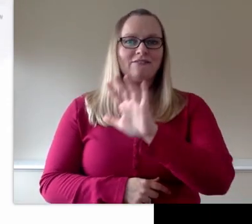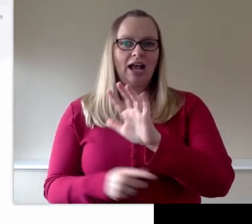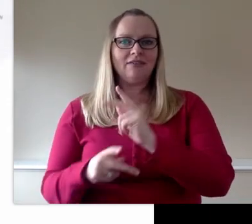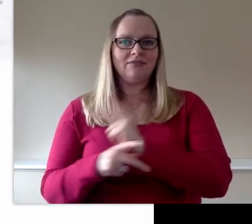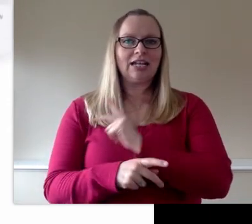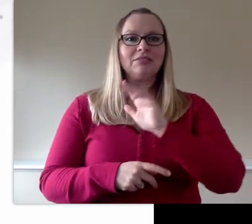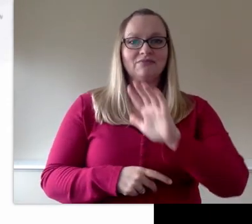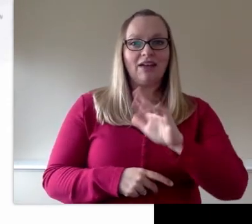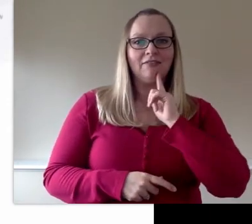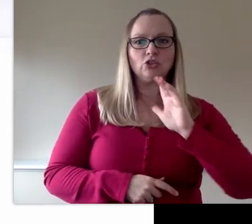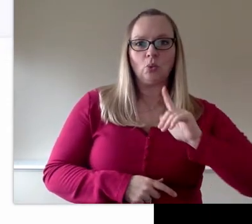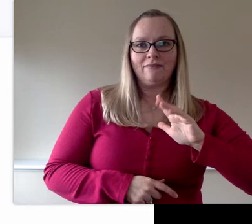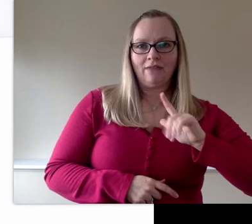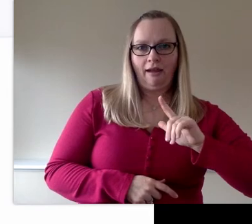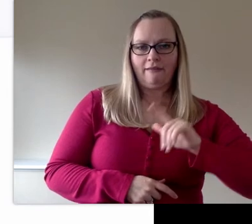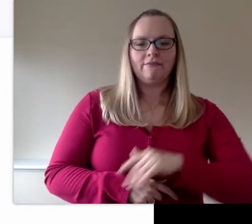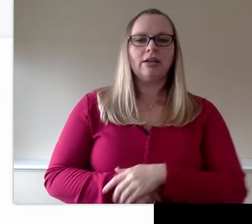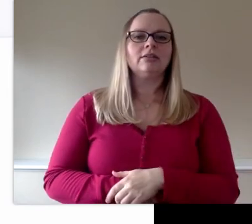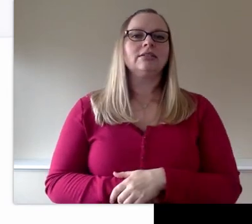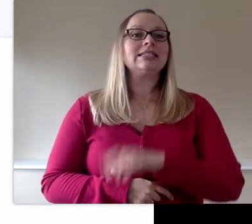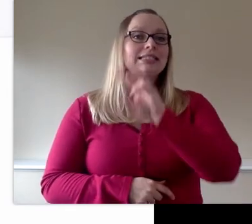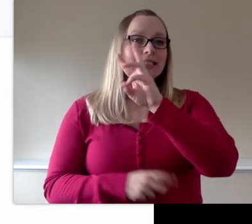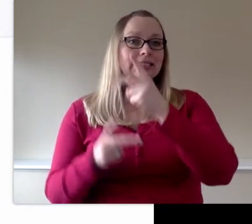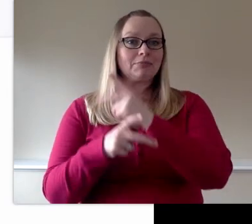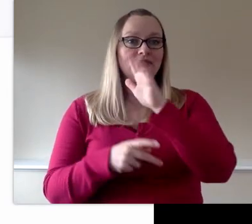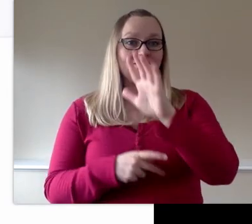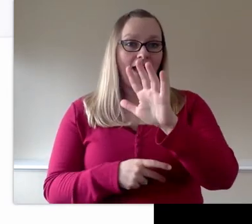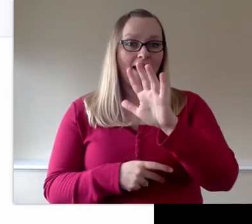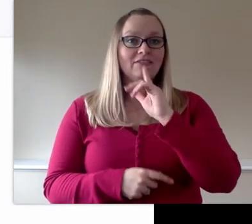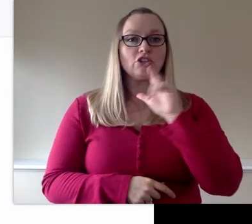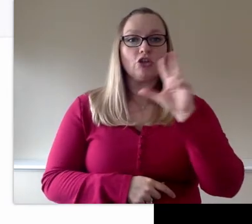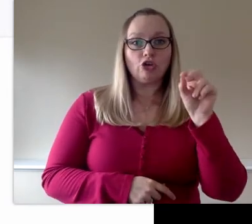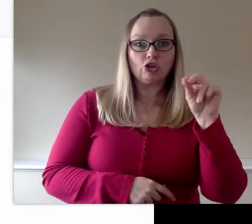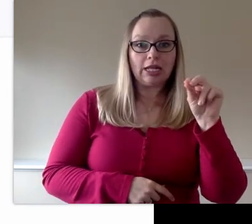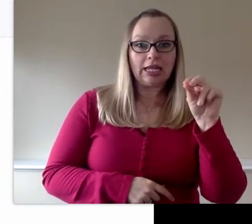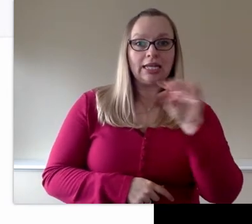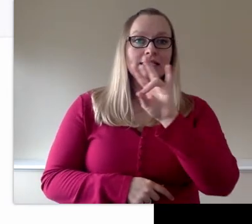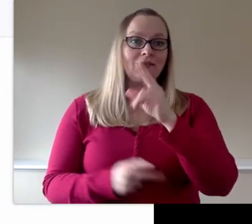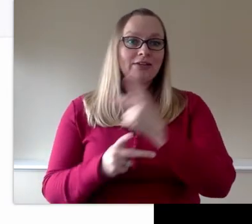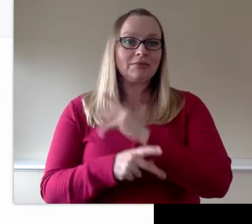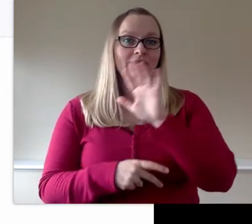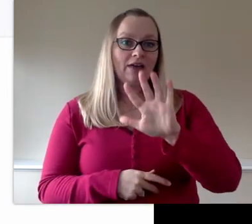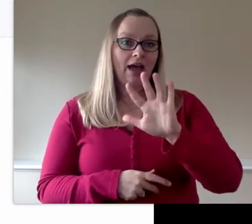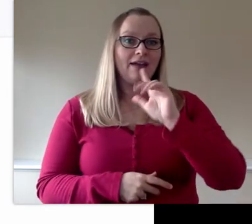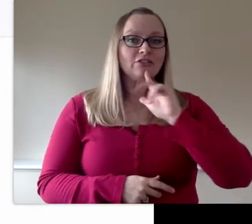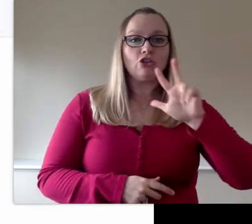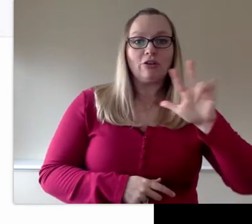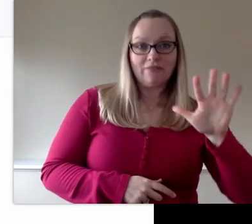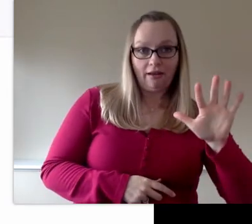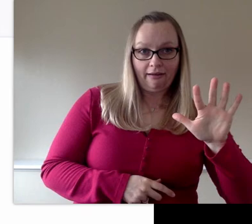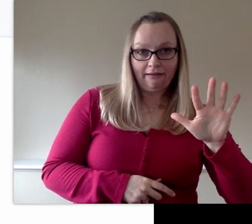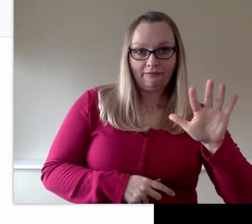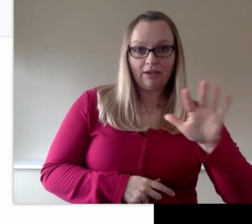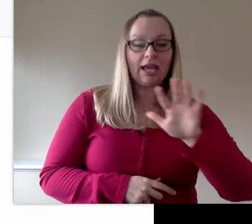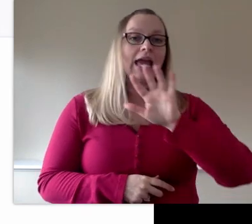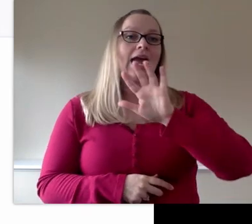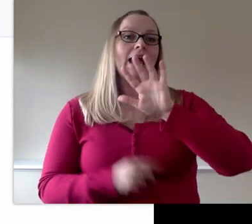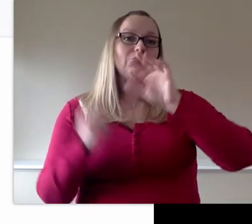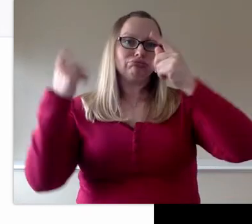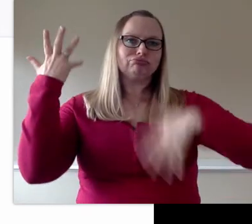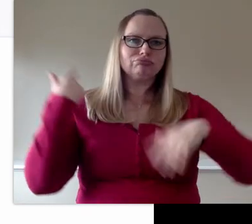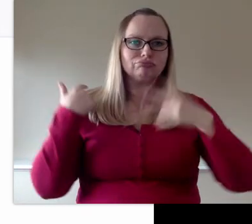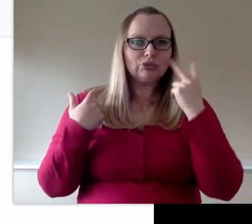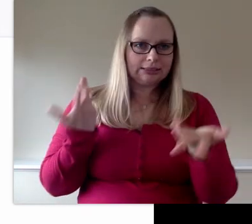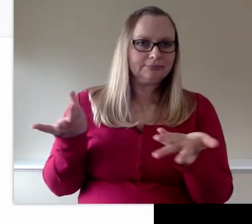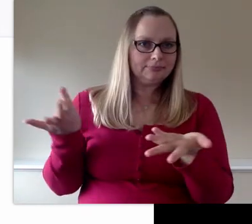equals 25, 6 times 5 equals 30, 7 times 5 equals 35, and on and on. You get the